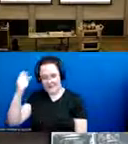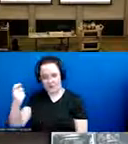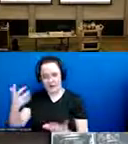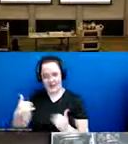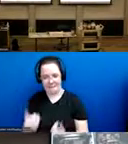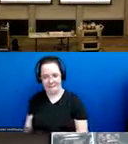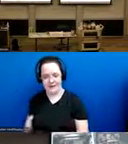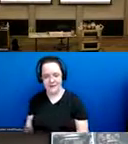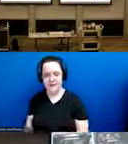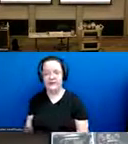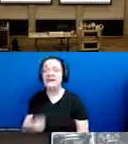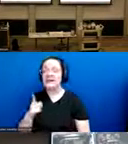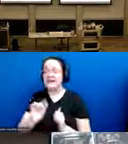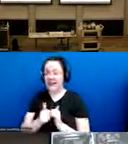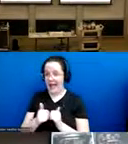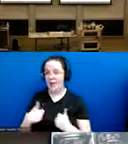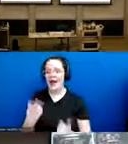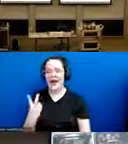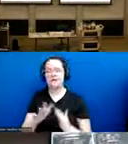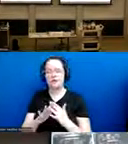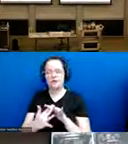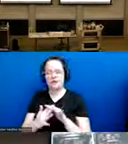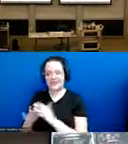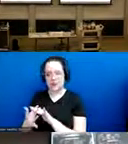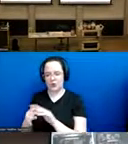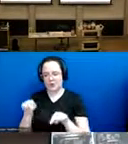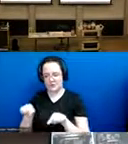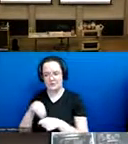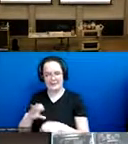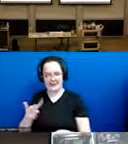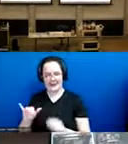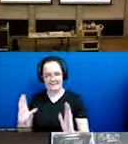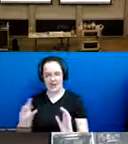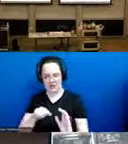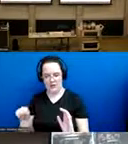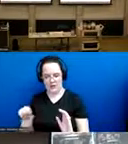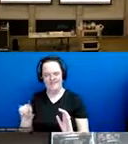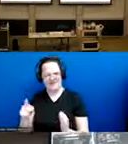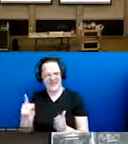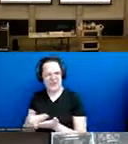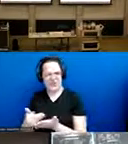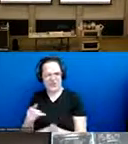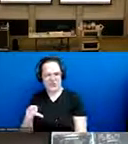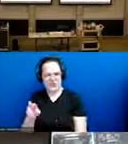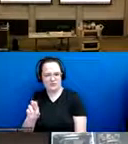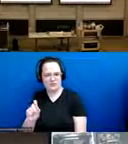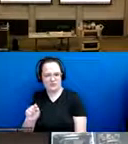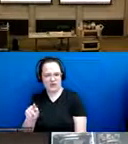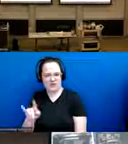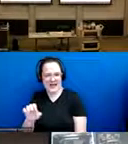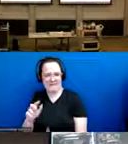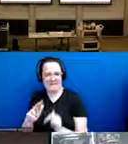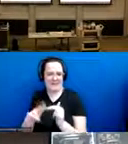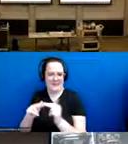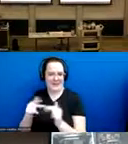done basically by having two crystals inside the cavity. This is a new prototype that we just built like a year ago. You see there are two crystals